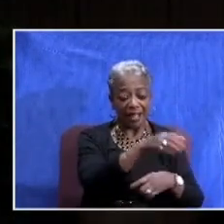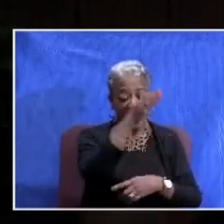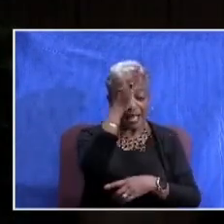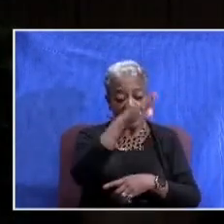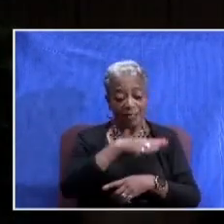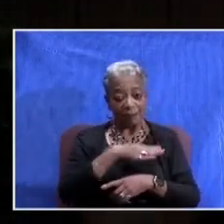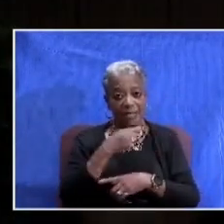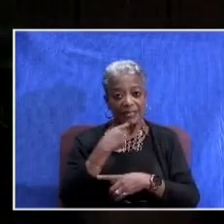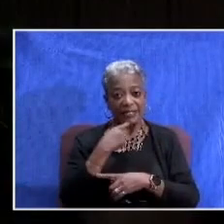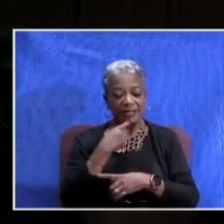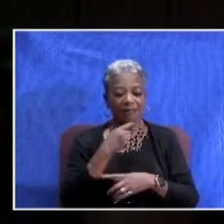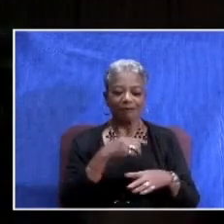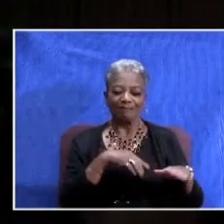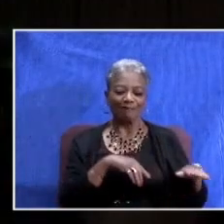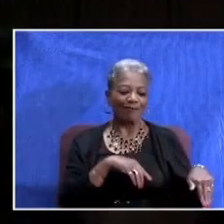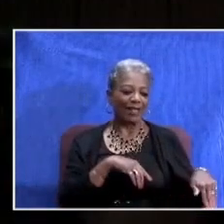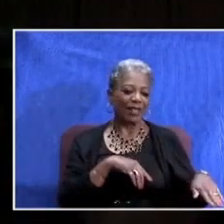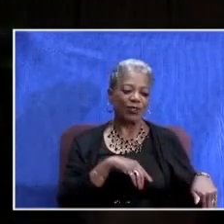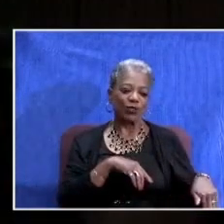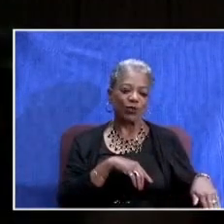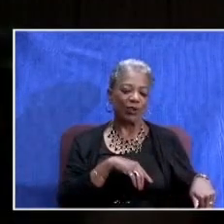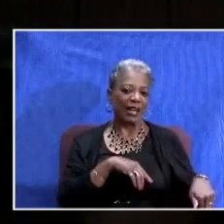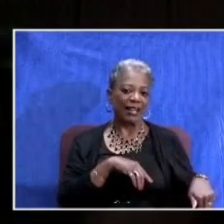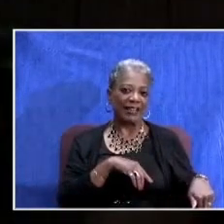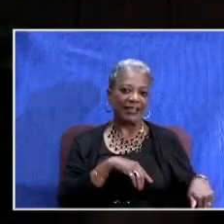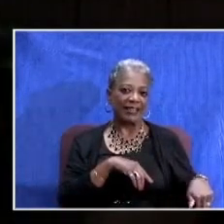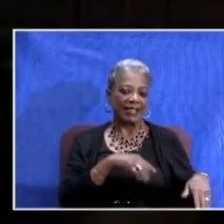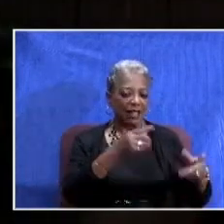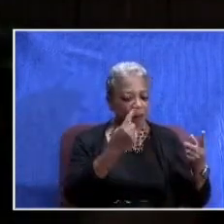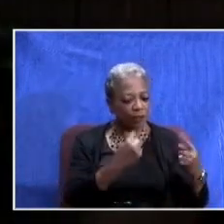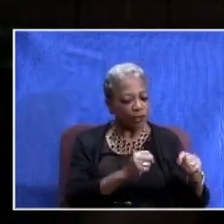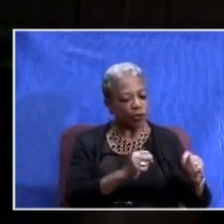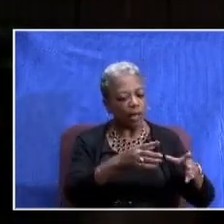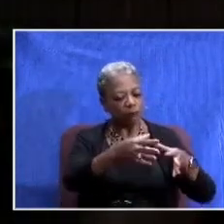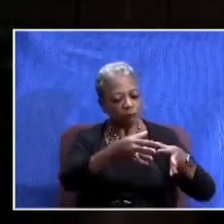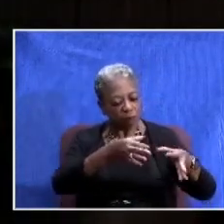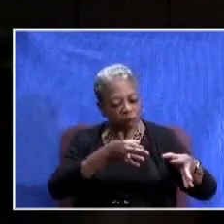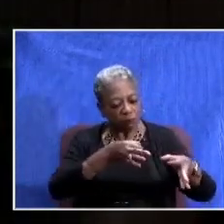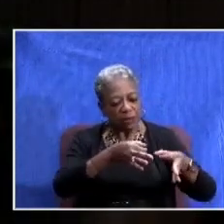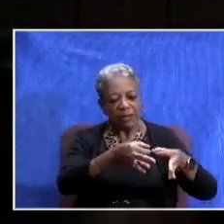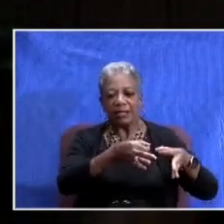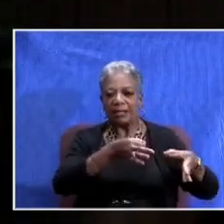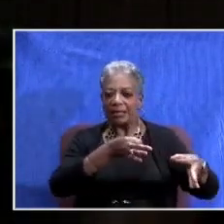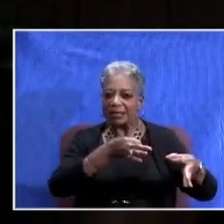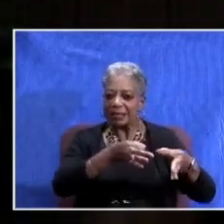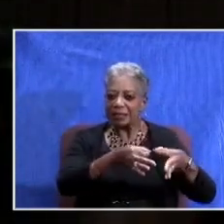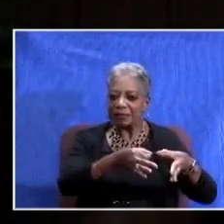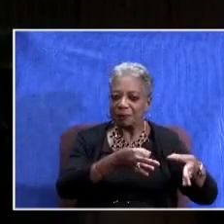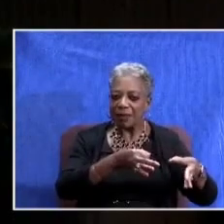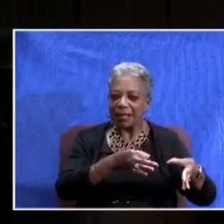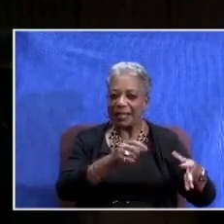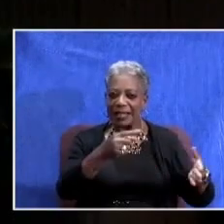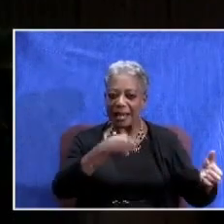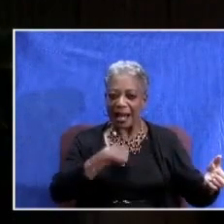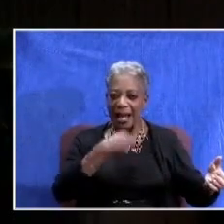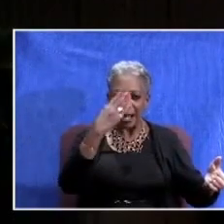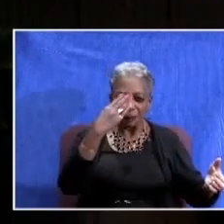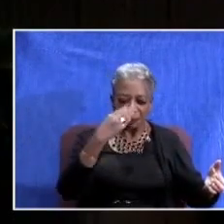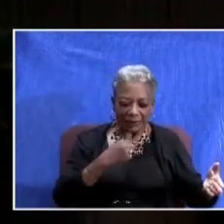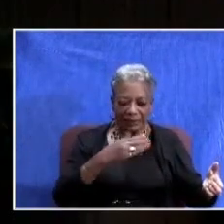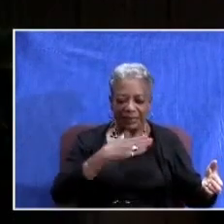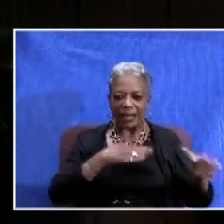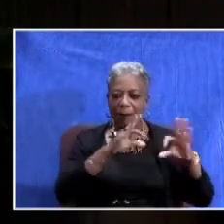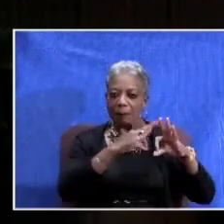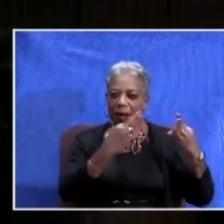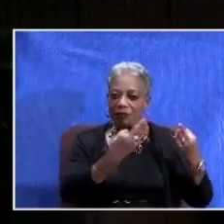it's too late. It's too late. And he tries to explain it away. I'm asleep, my family's asleep, the animals